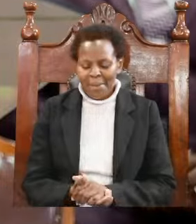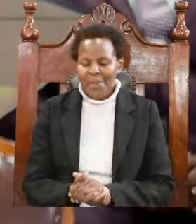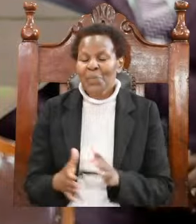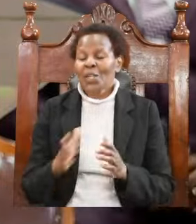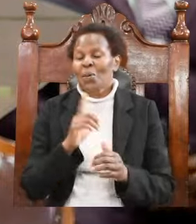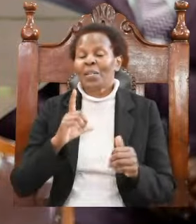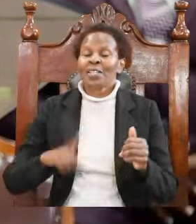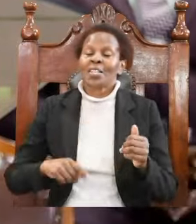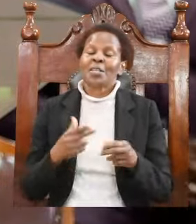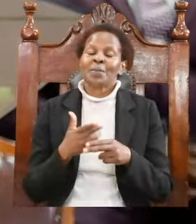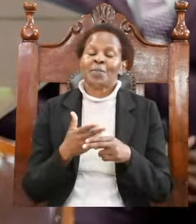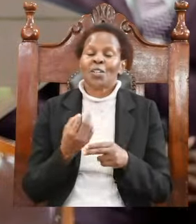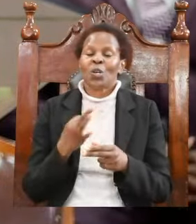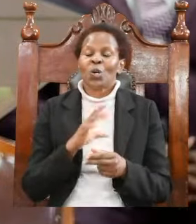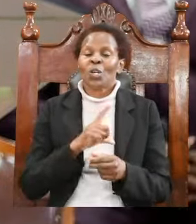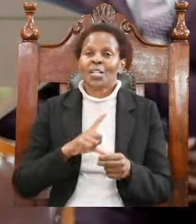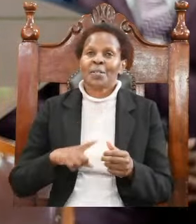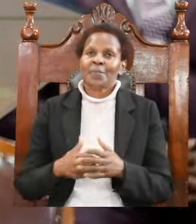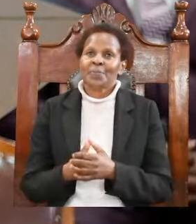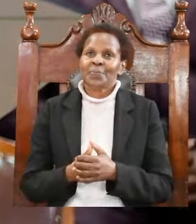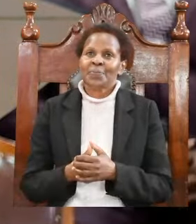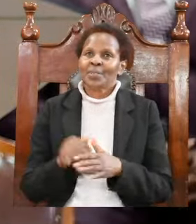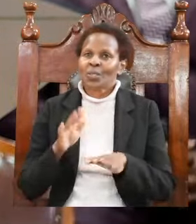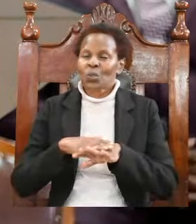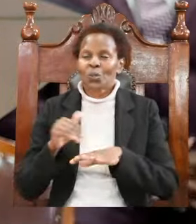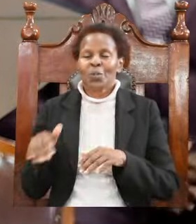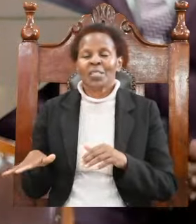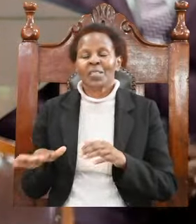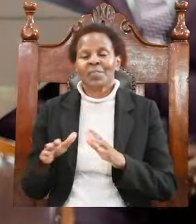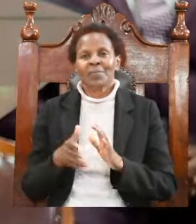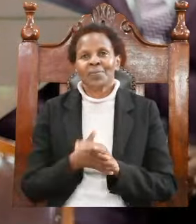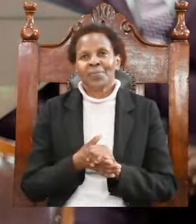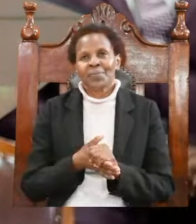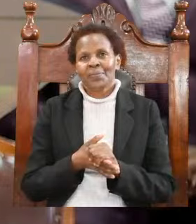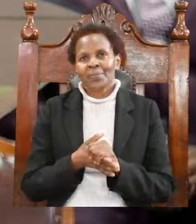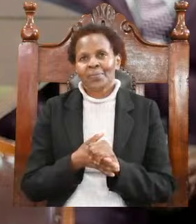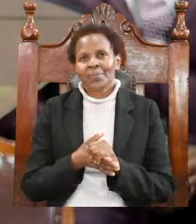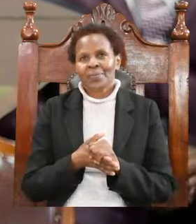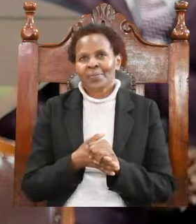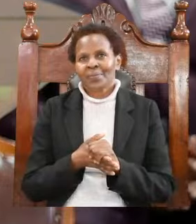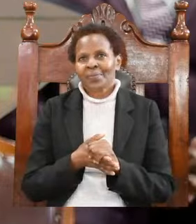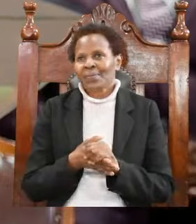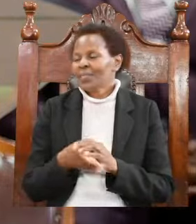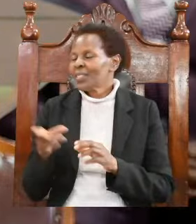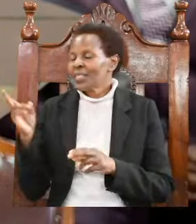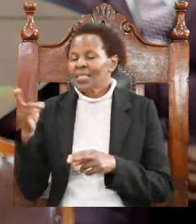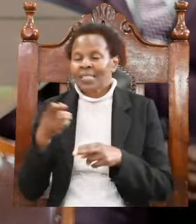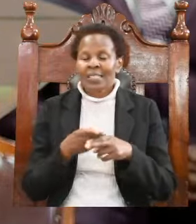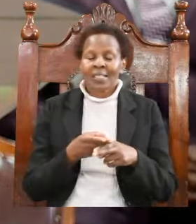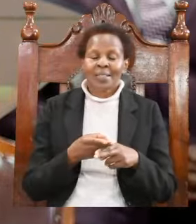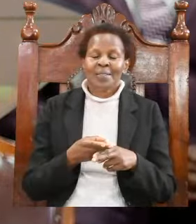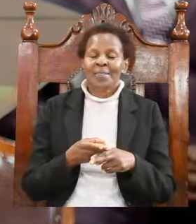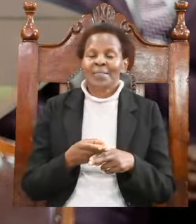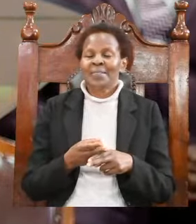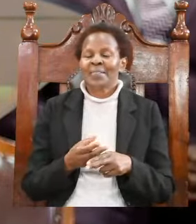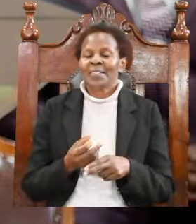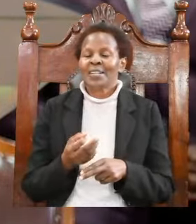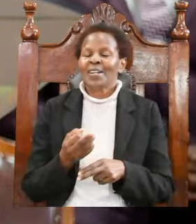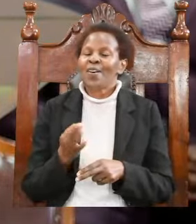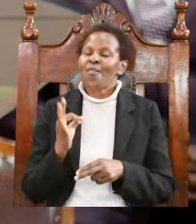Praise the name of the Lord. Good morning. My name is Francis